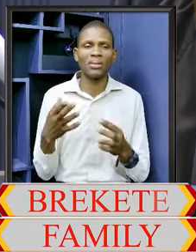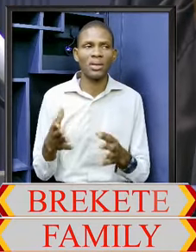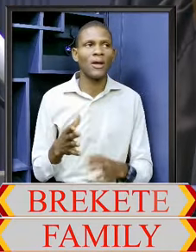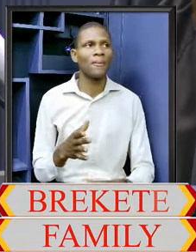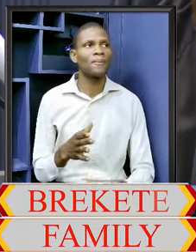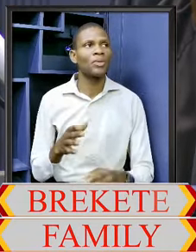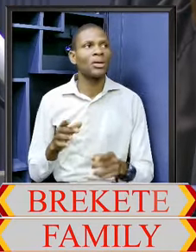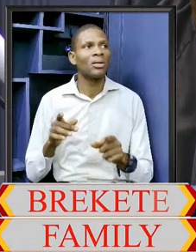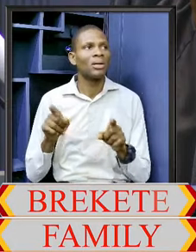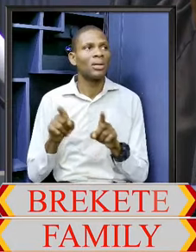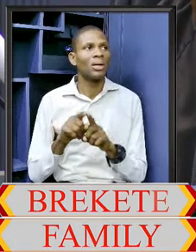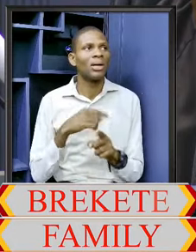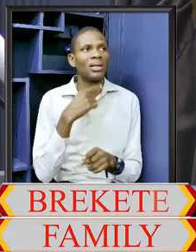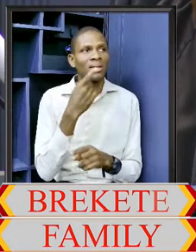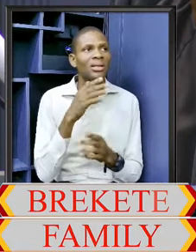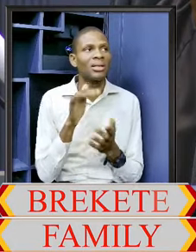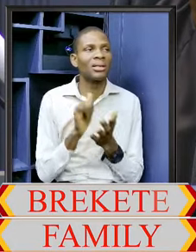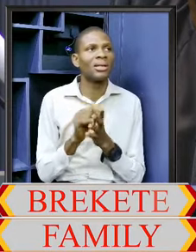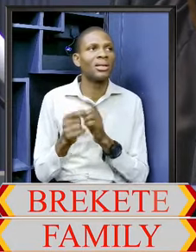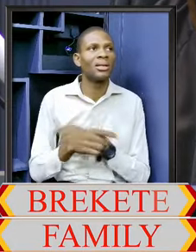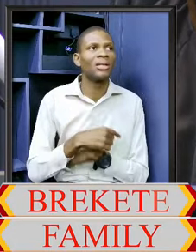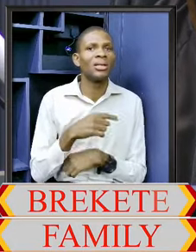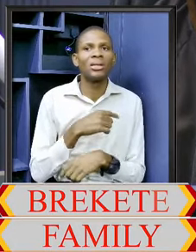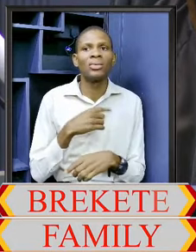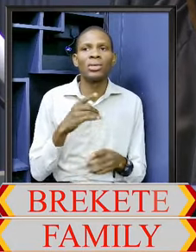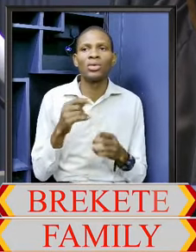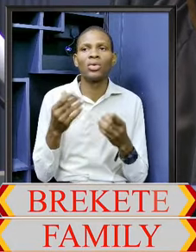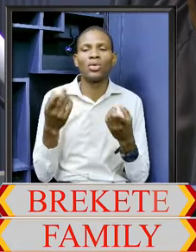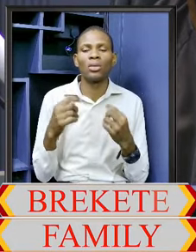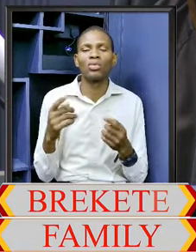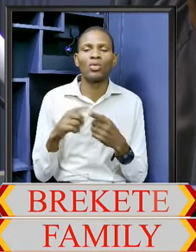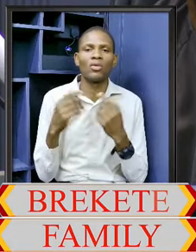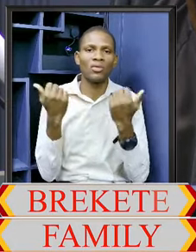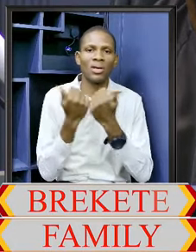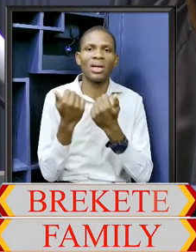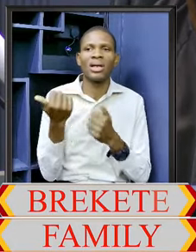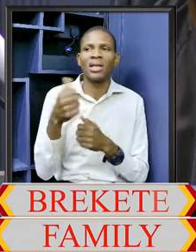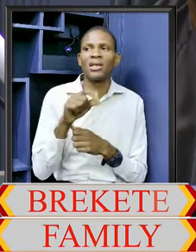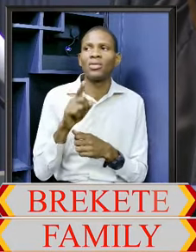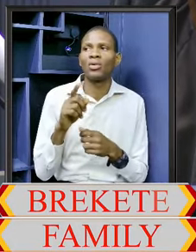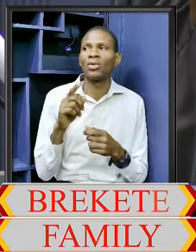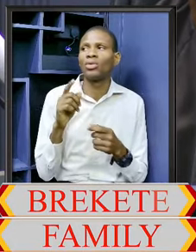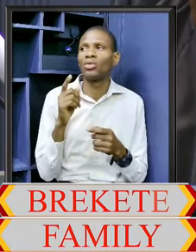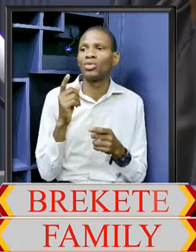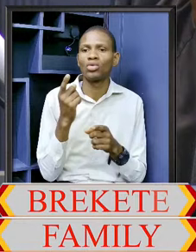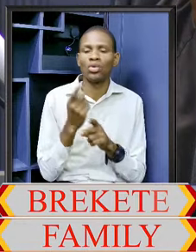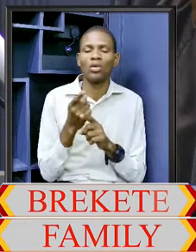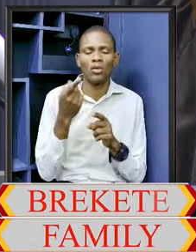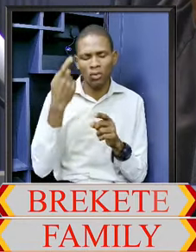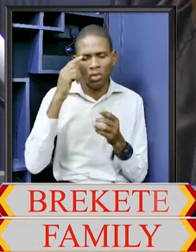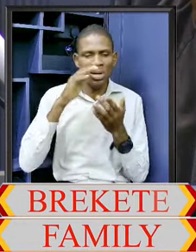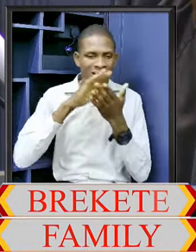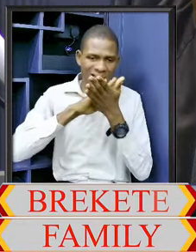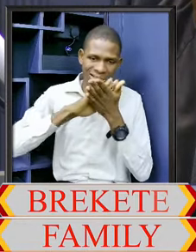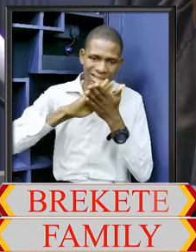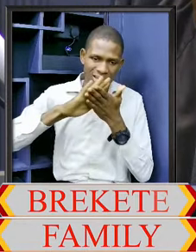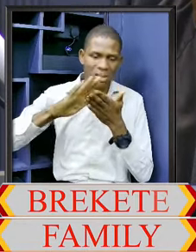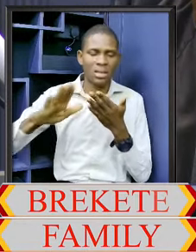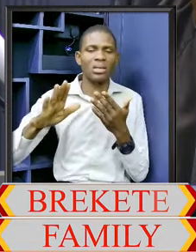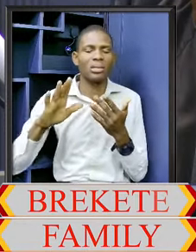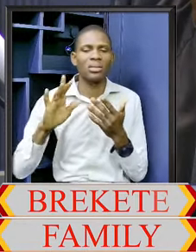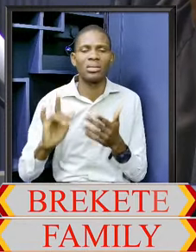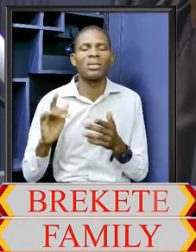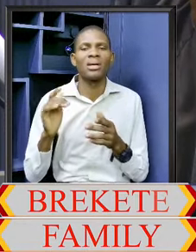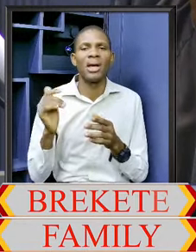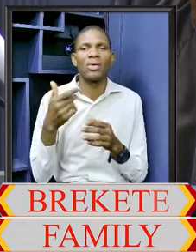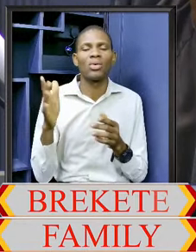here, like I really said that day, we are not here to fight anybody. We are here for clarification. Anything where